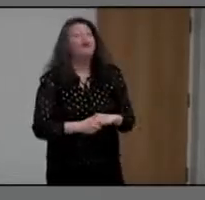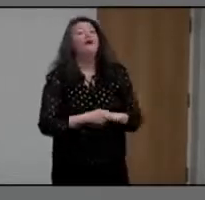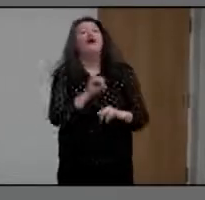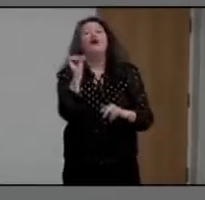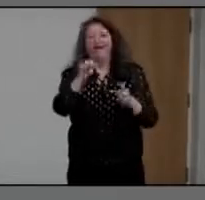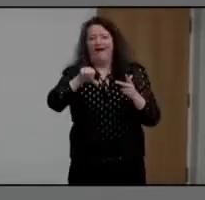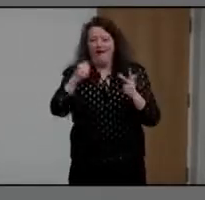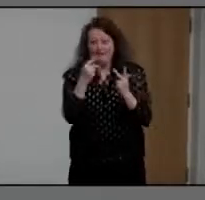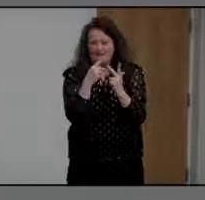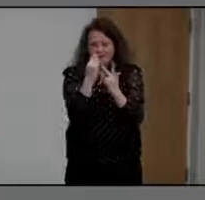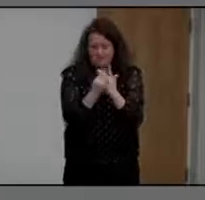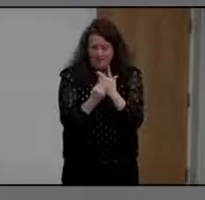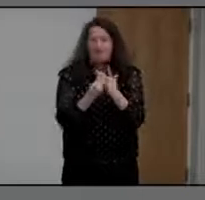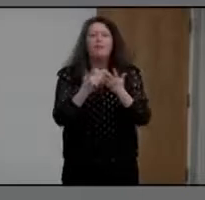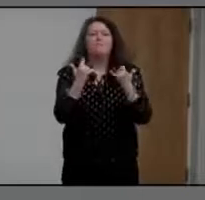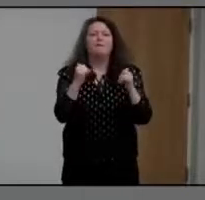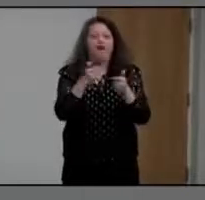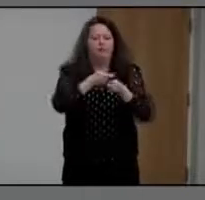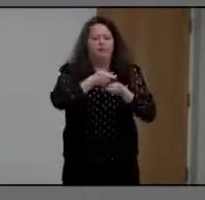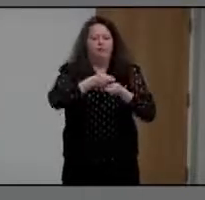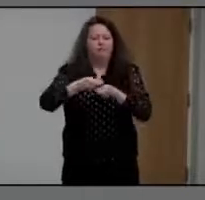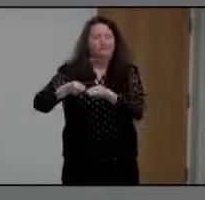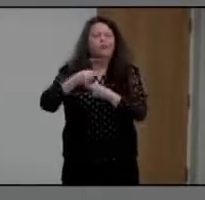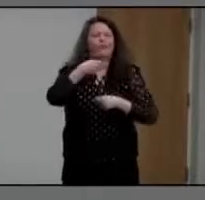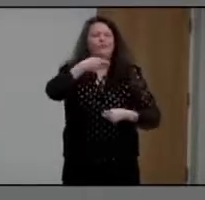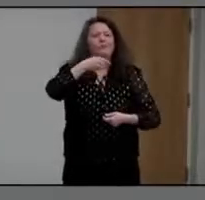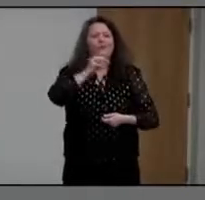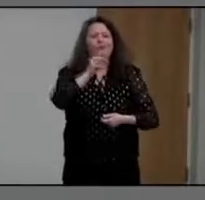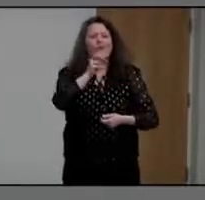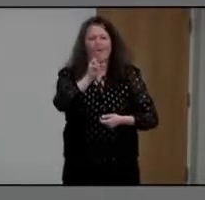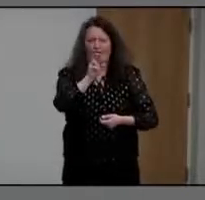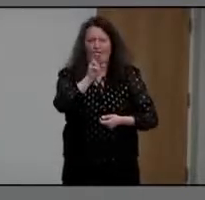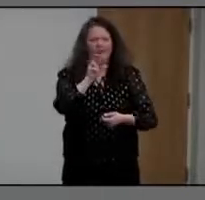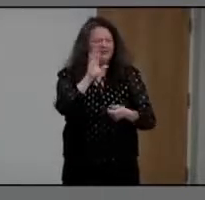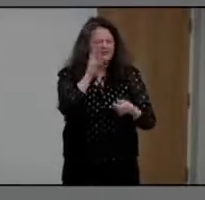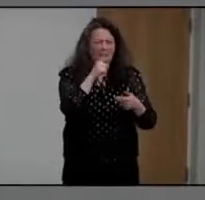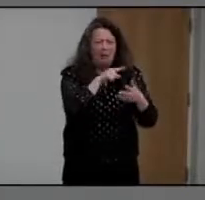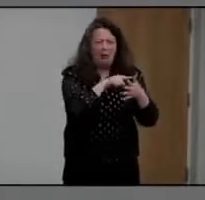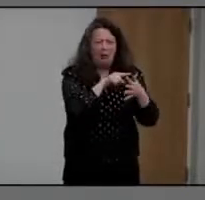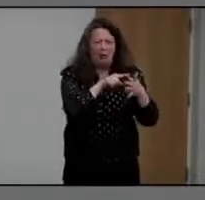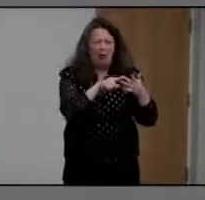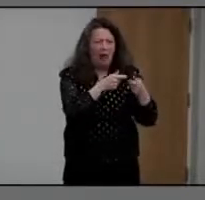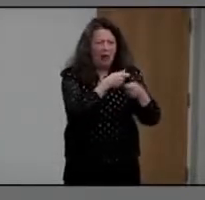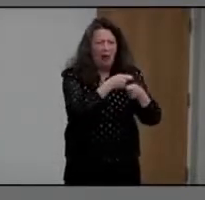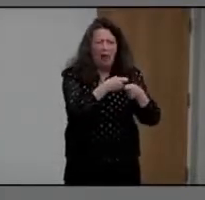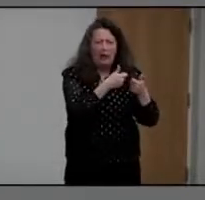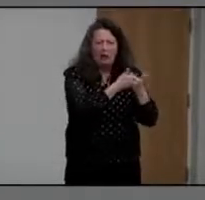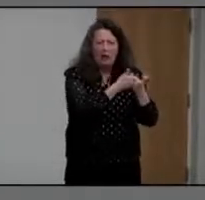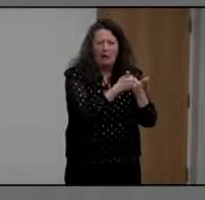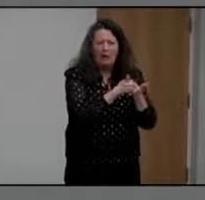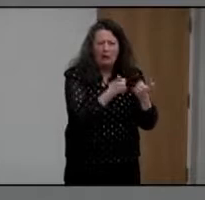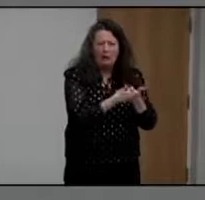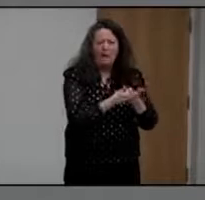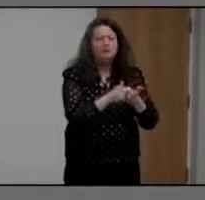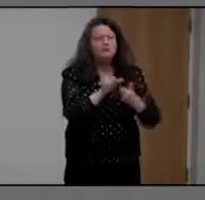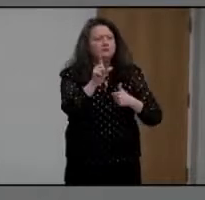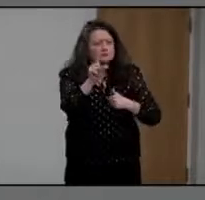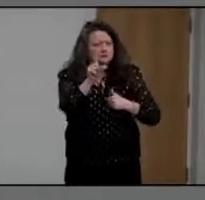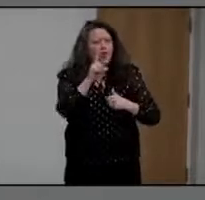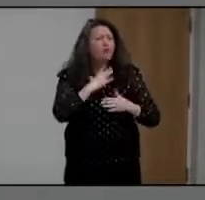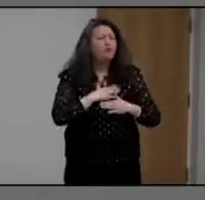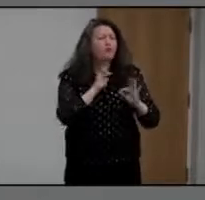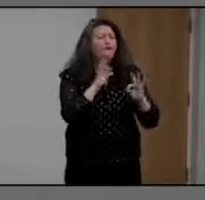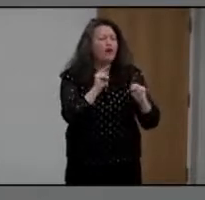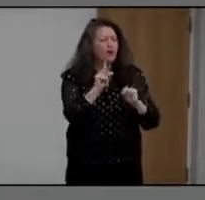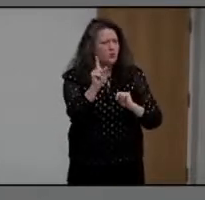playing programs. You see a bit of a trend there. But this is not just about fun and games. A turning point came in